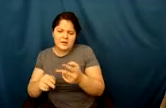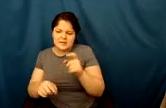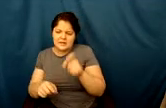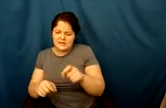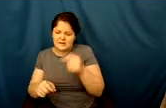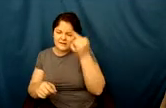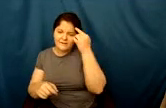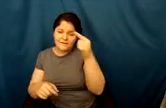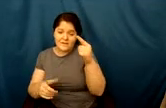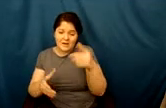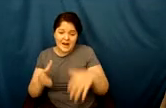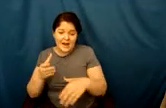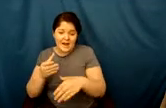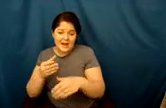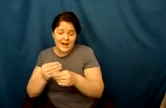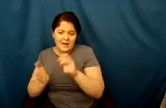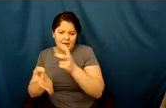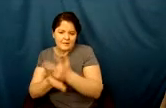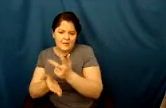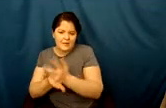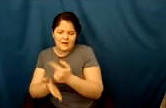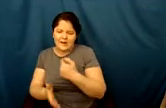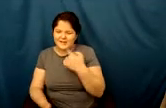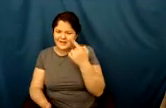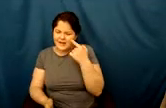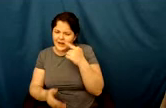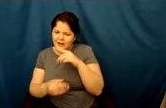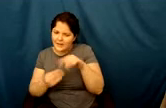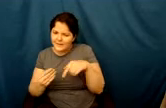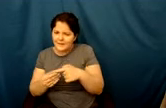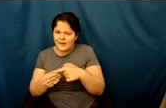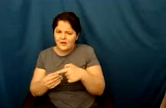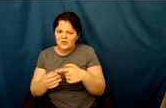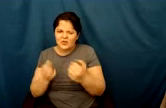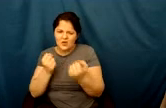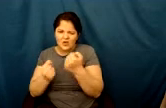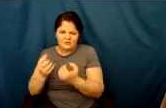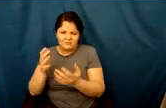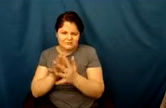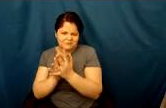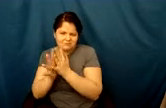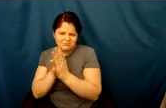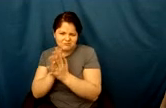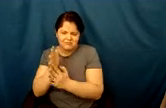adding parking? I'm concerned about adding car congestion to the area.